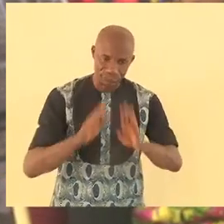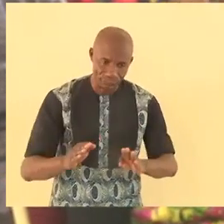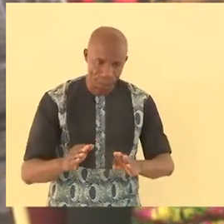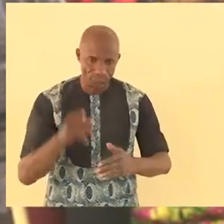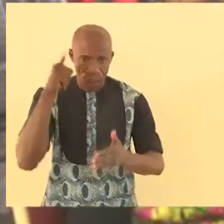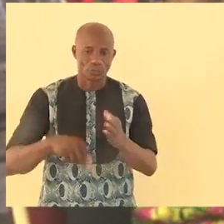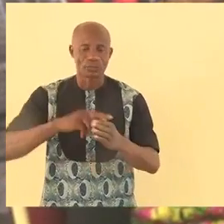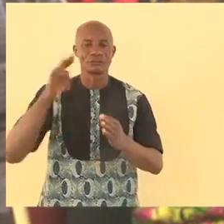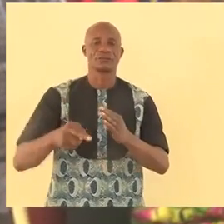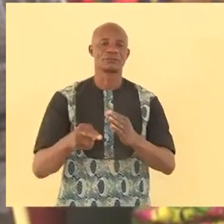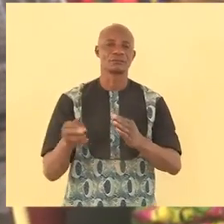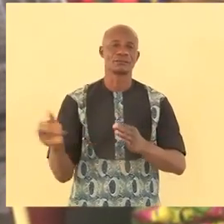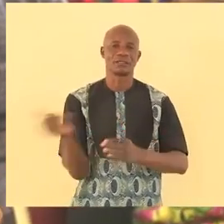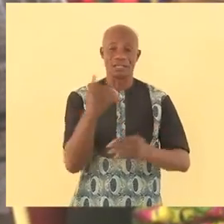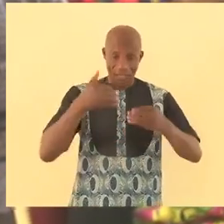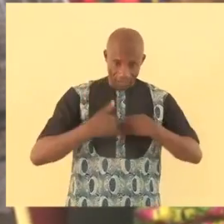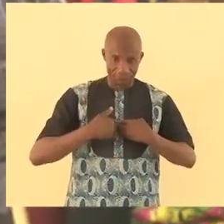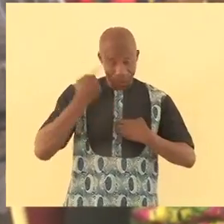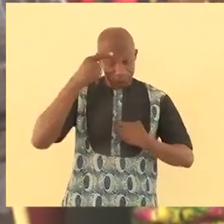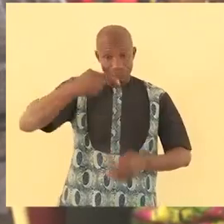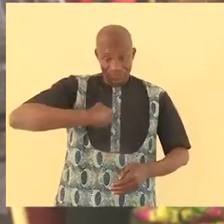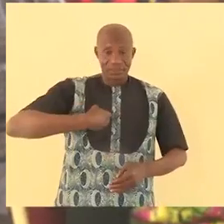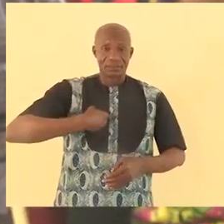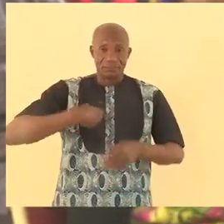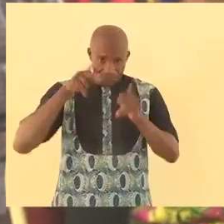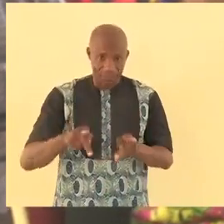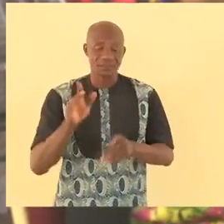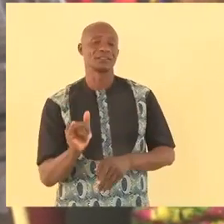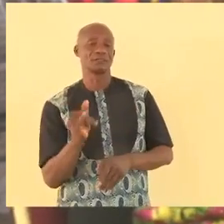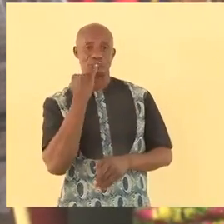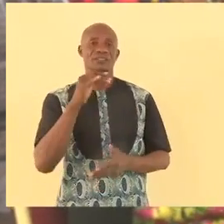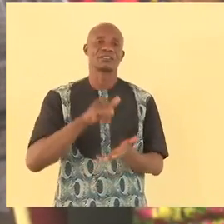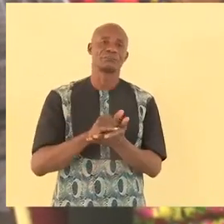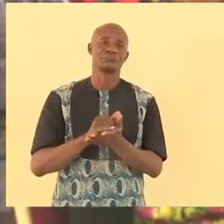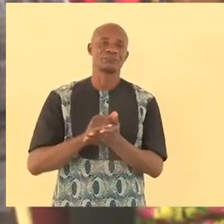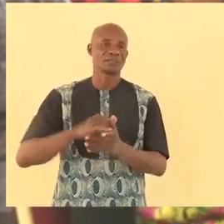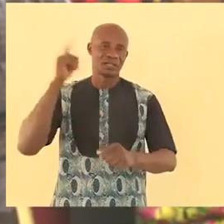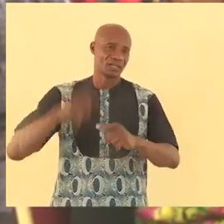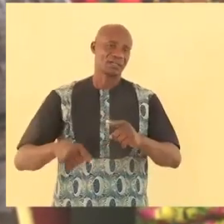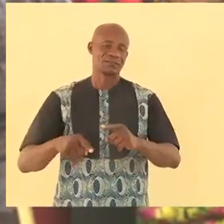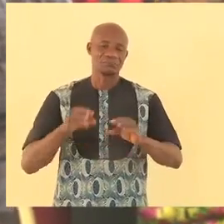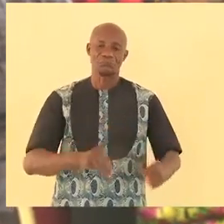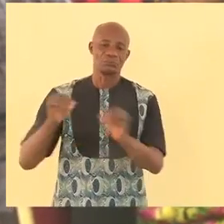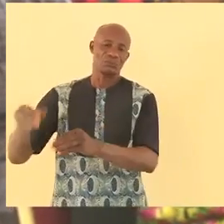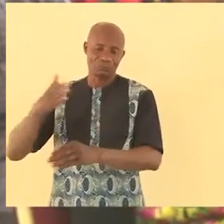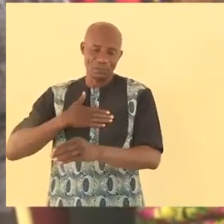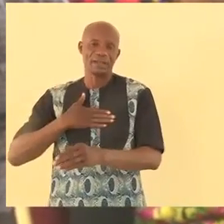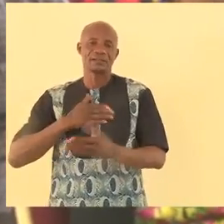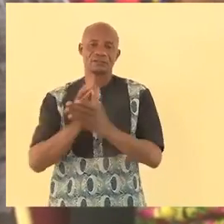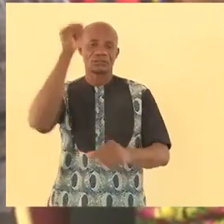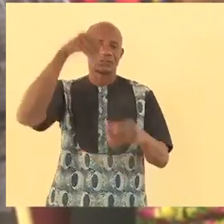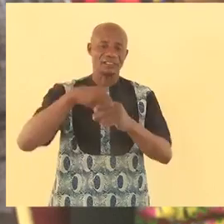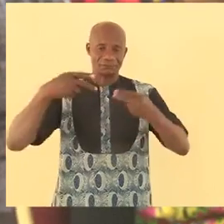blessed. Now, what implications do they have for me personally is that I cannot place my trust